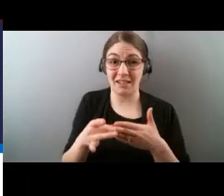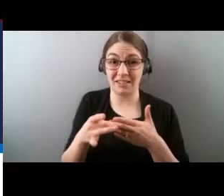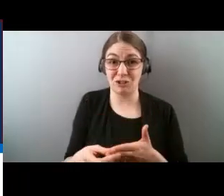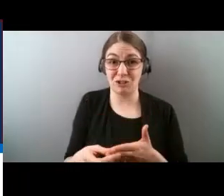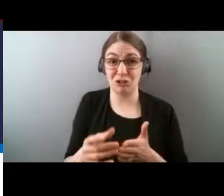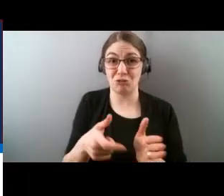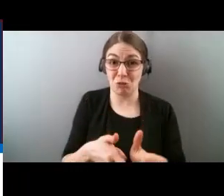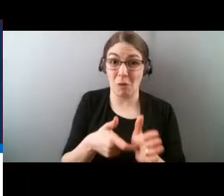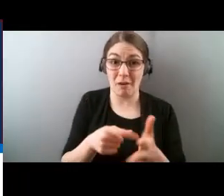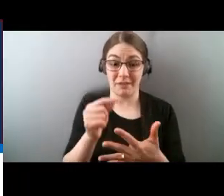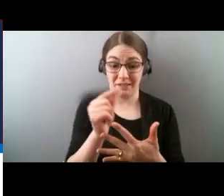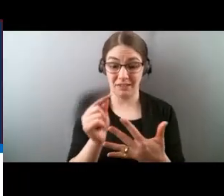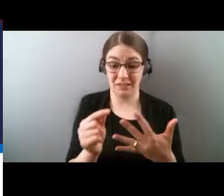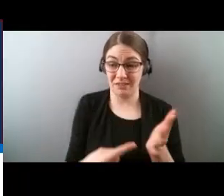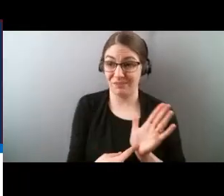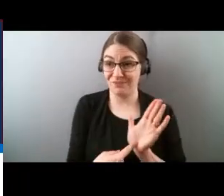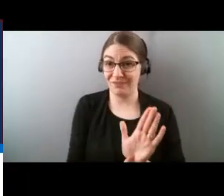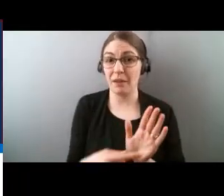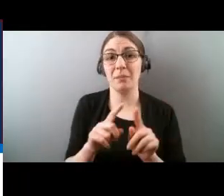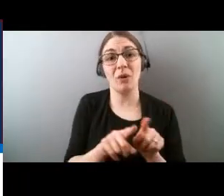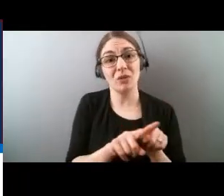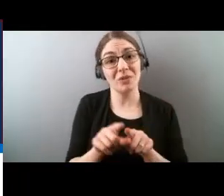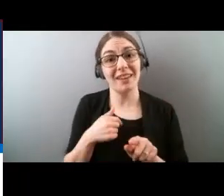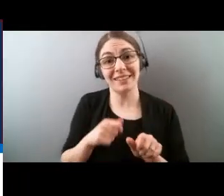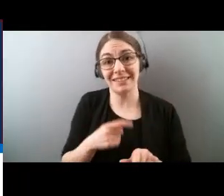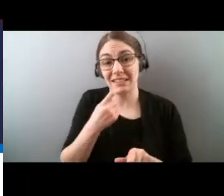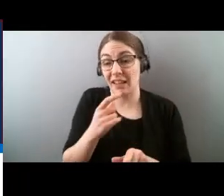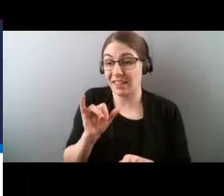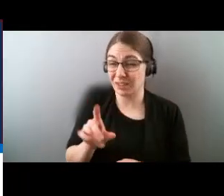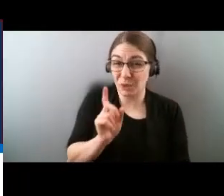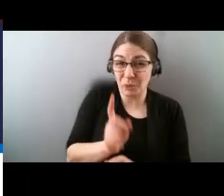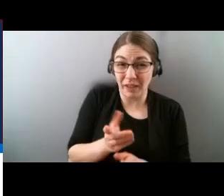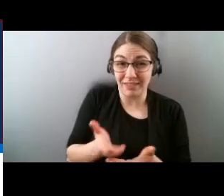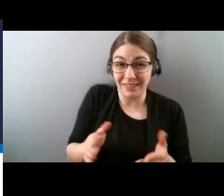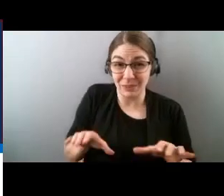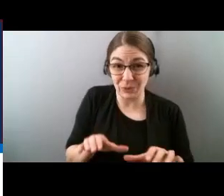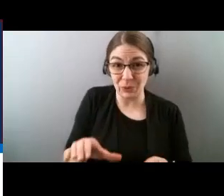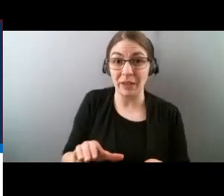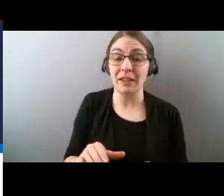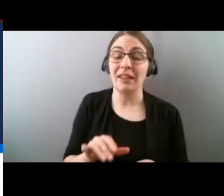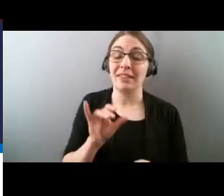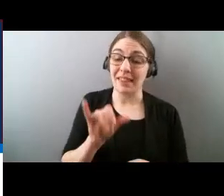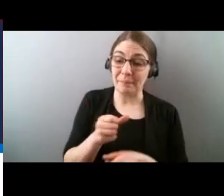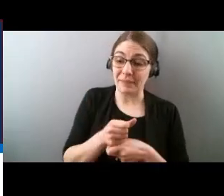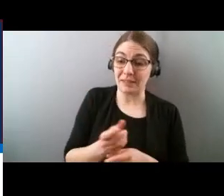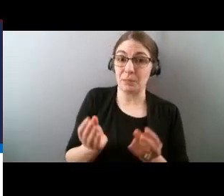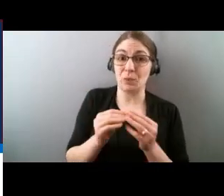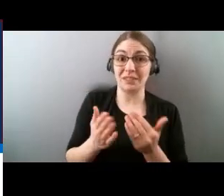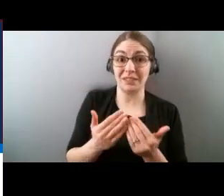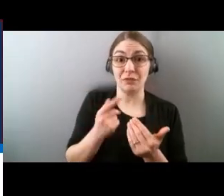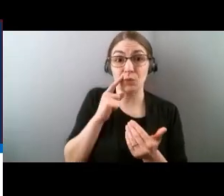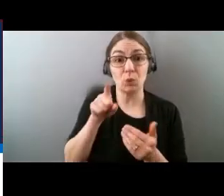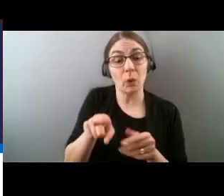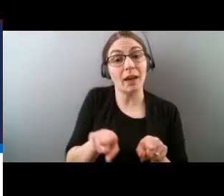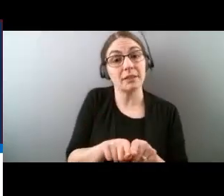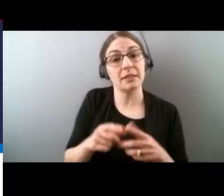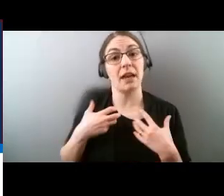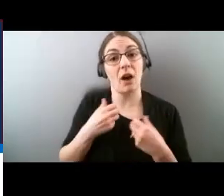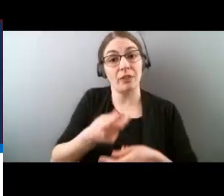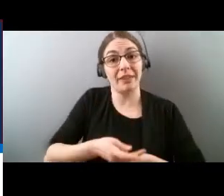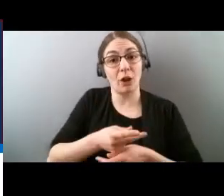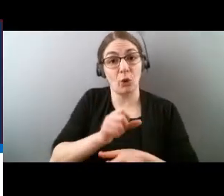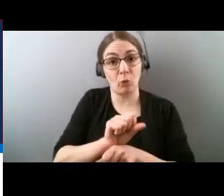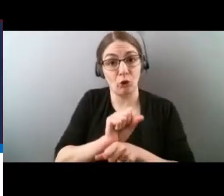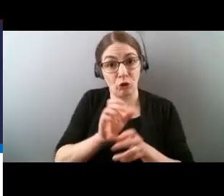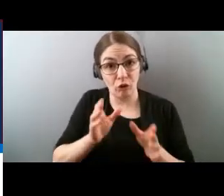But I can also say it's the right thing to do. It's what makes it easier for you as that healthcare worker to